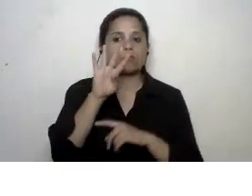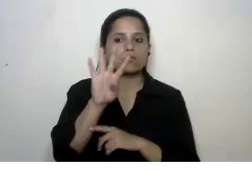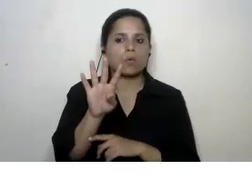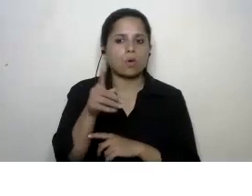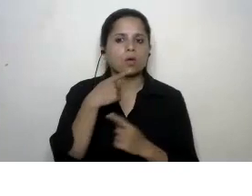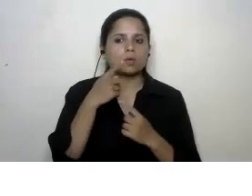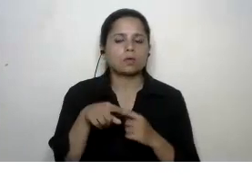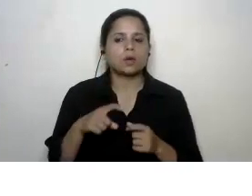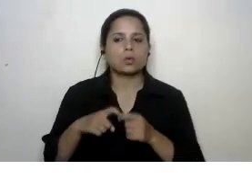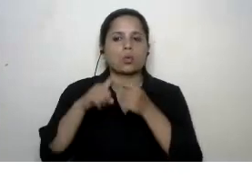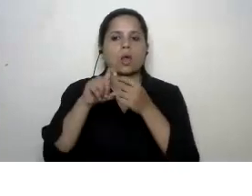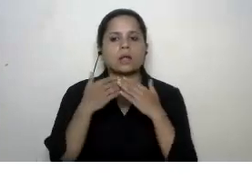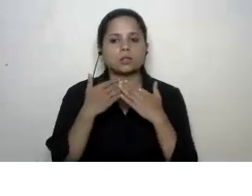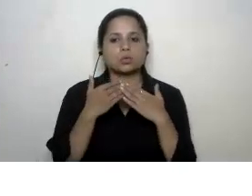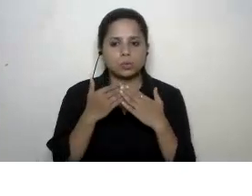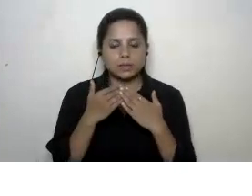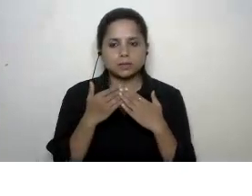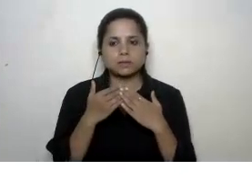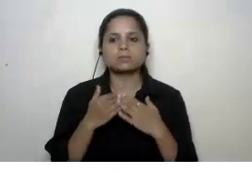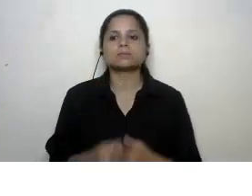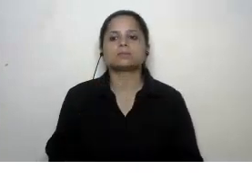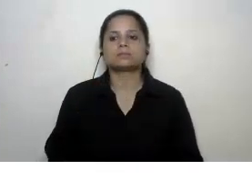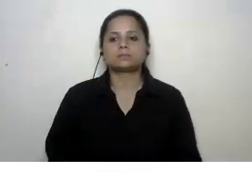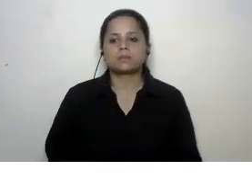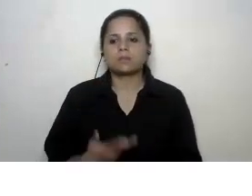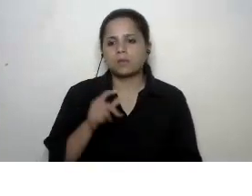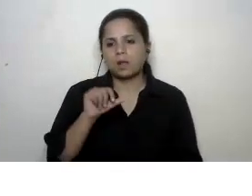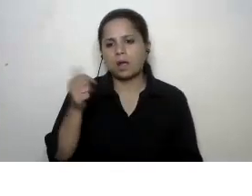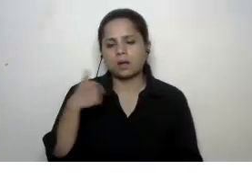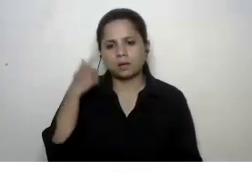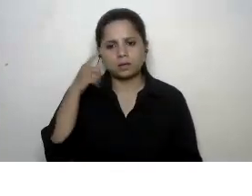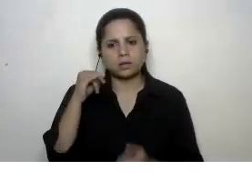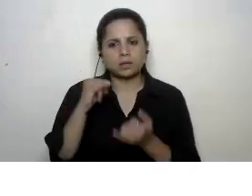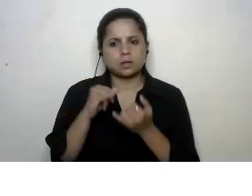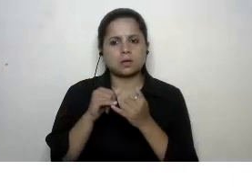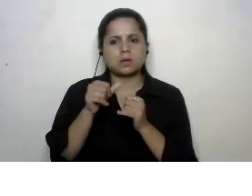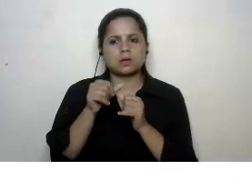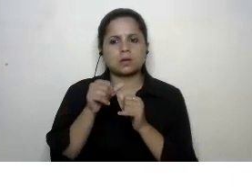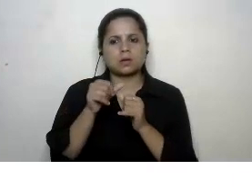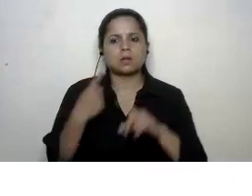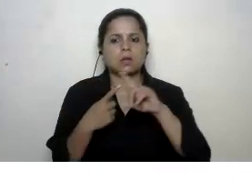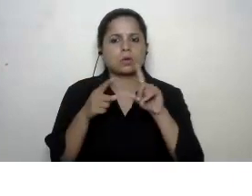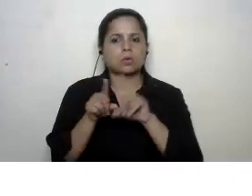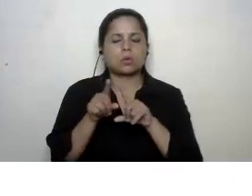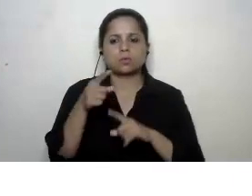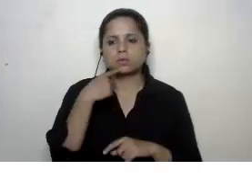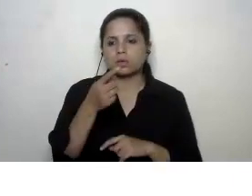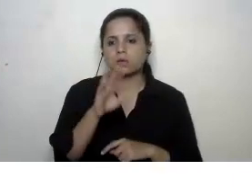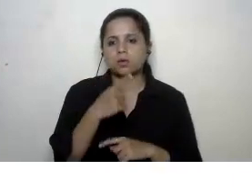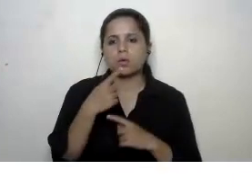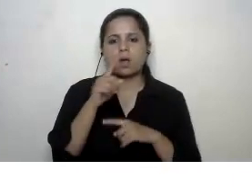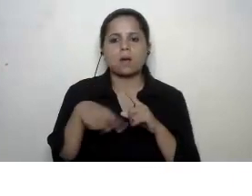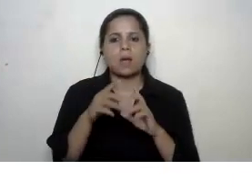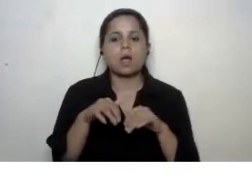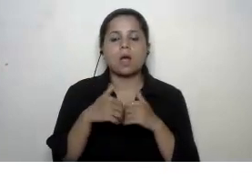Yes, quality education. And everything And else is I think linked to it. Sankit also, yeah, Sankit also talks about